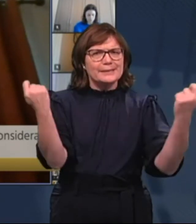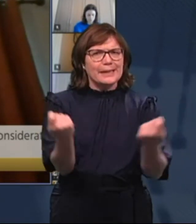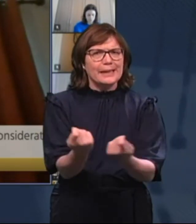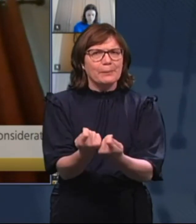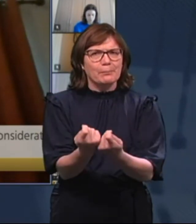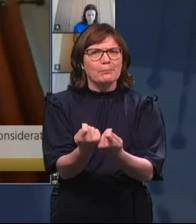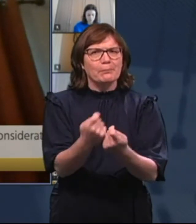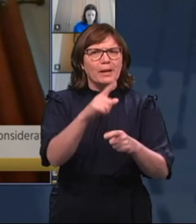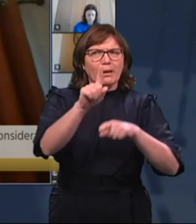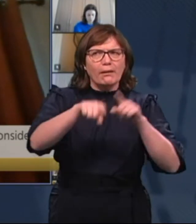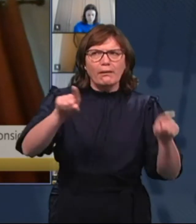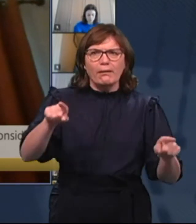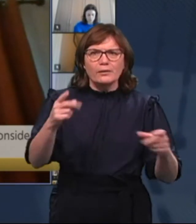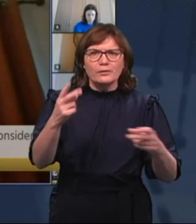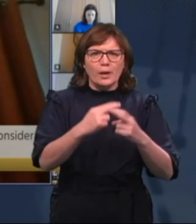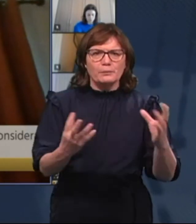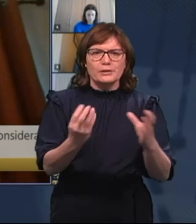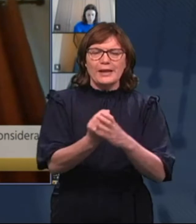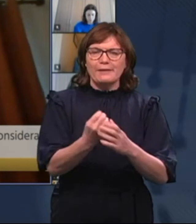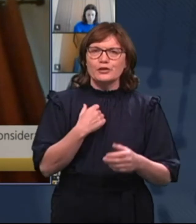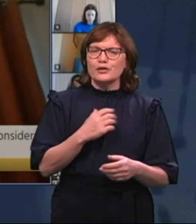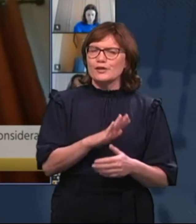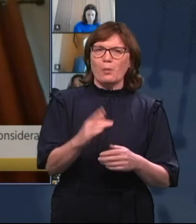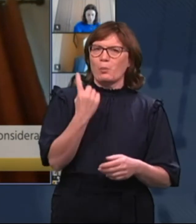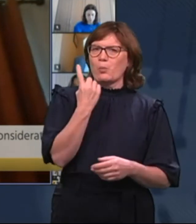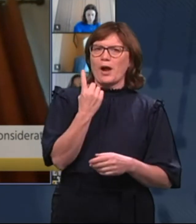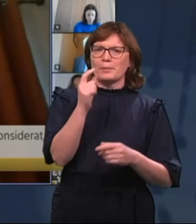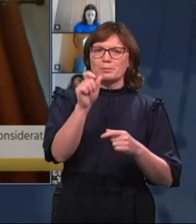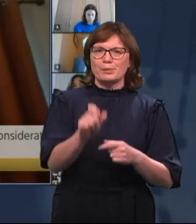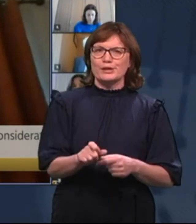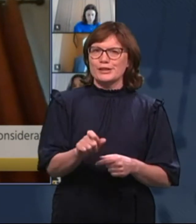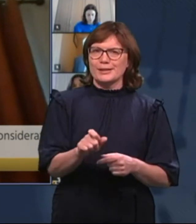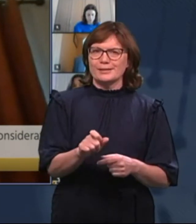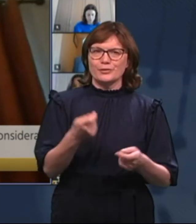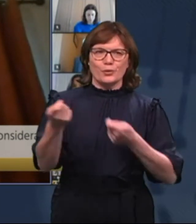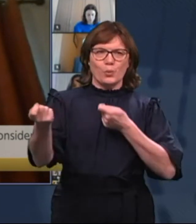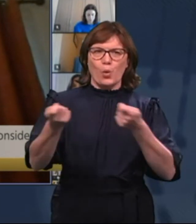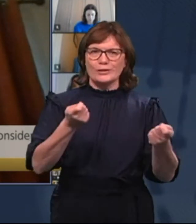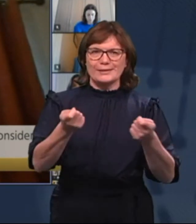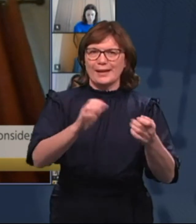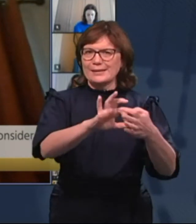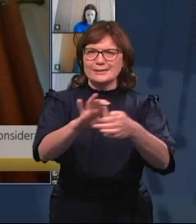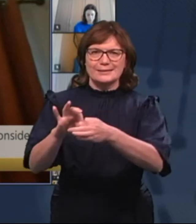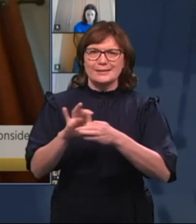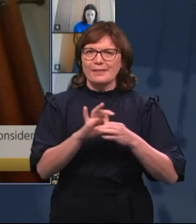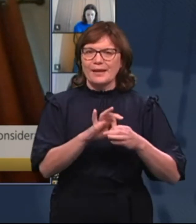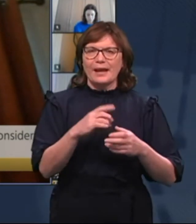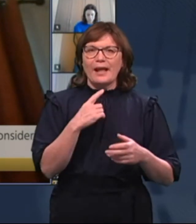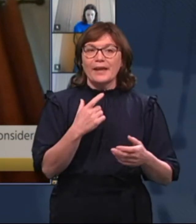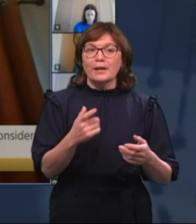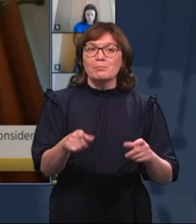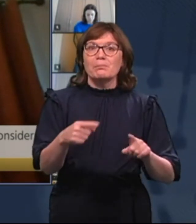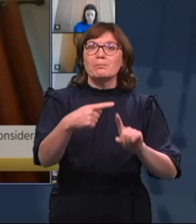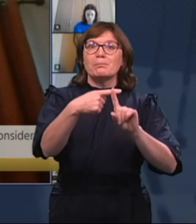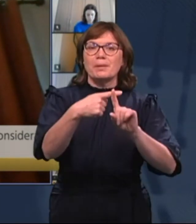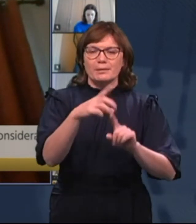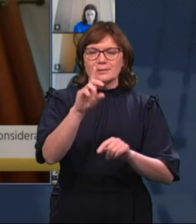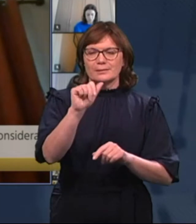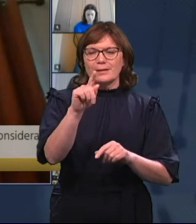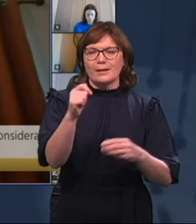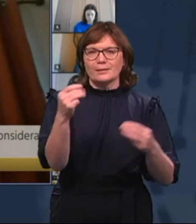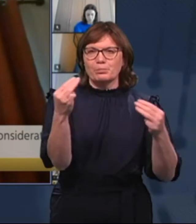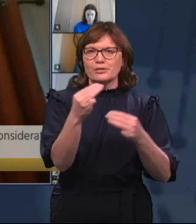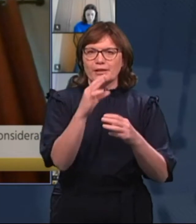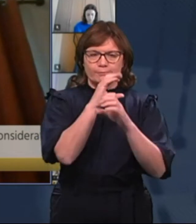any one person. There's data protection issues. There are patient-client confidentiality, say